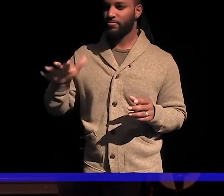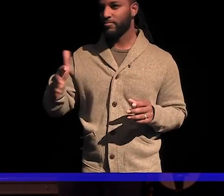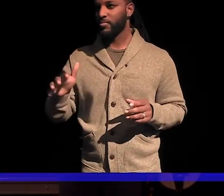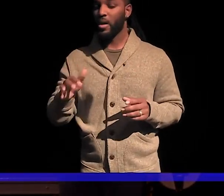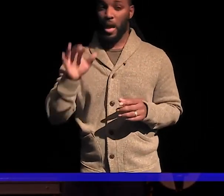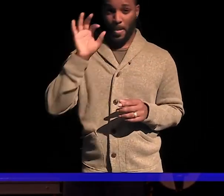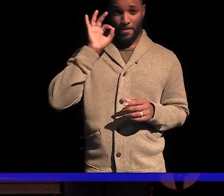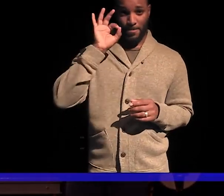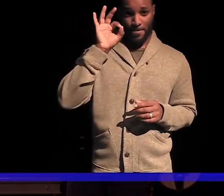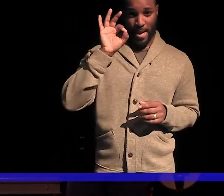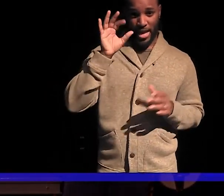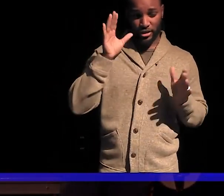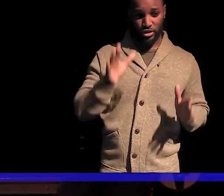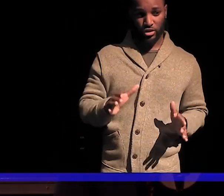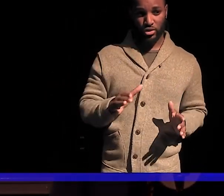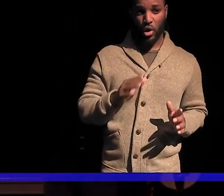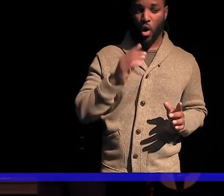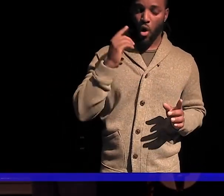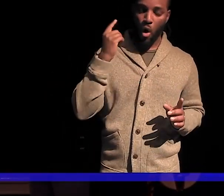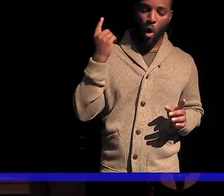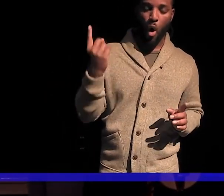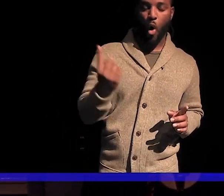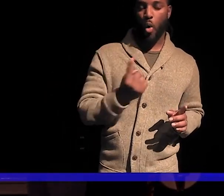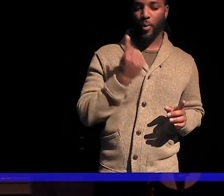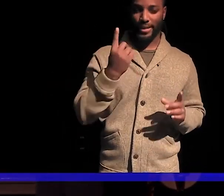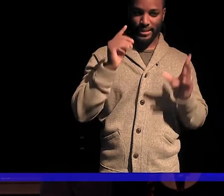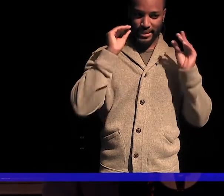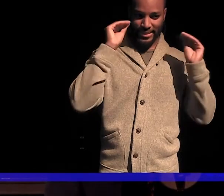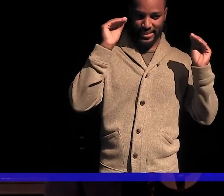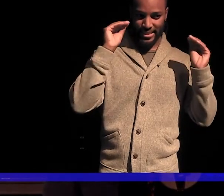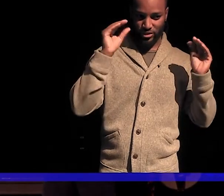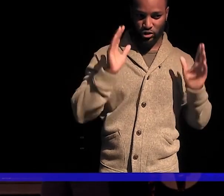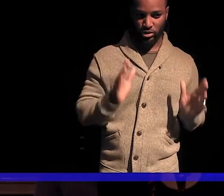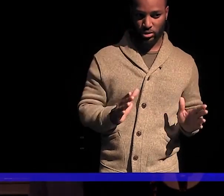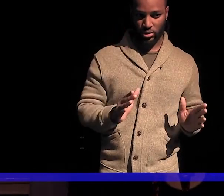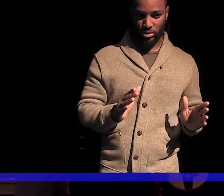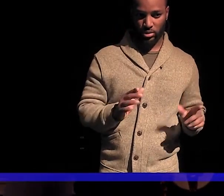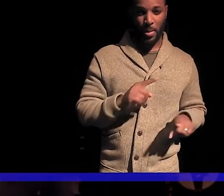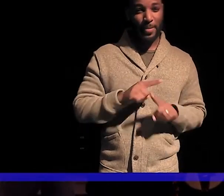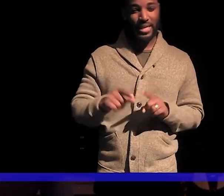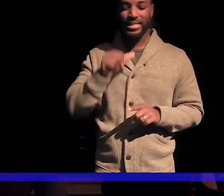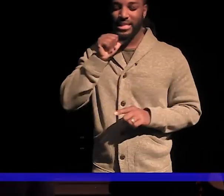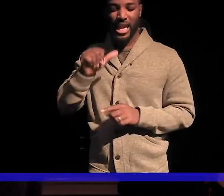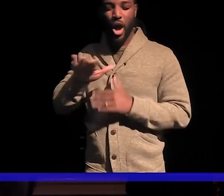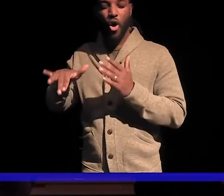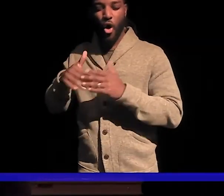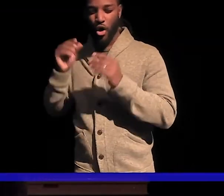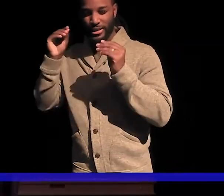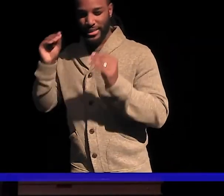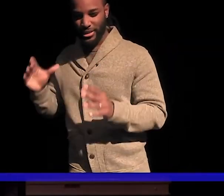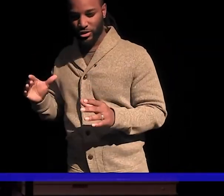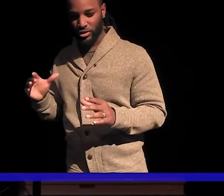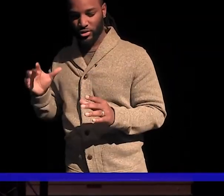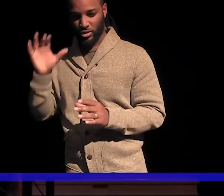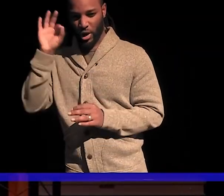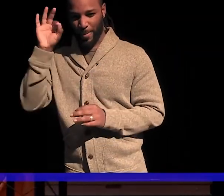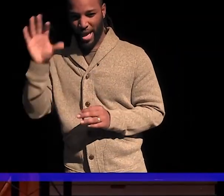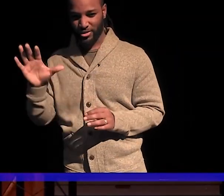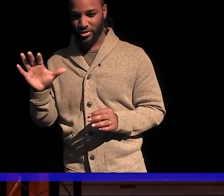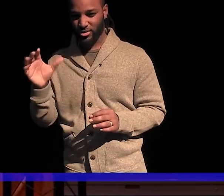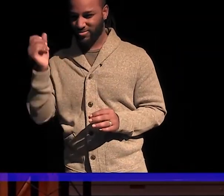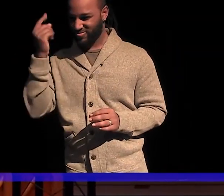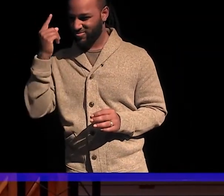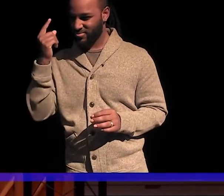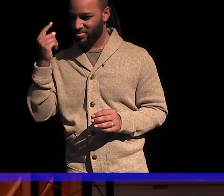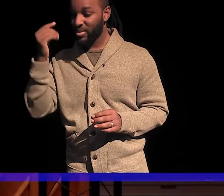Pastors are always teachers, but not all teachers are pastors. I